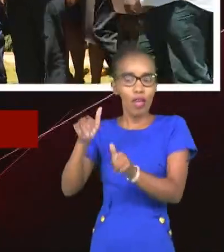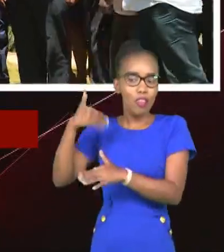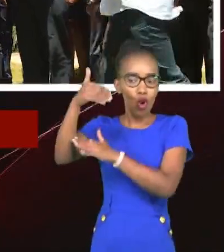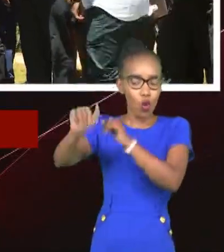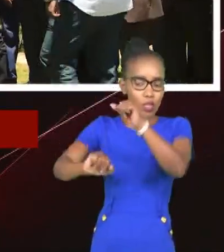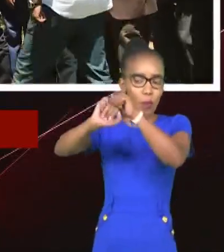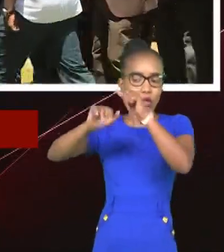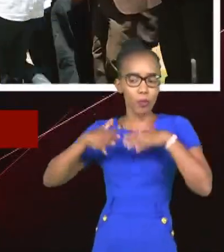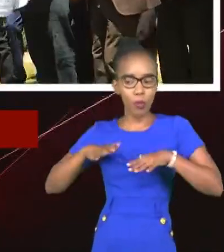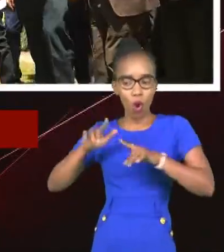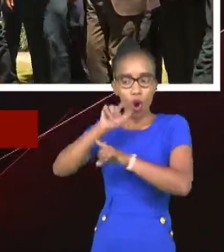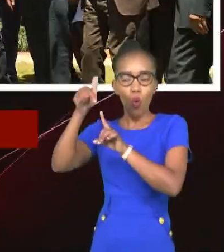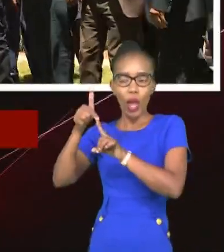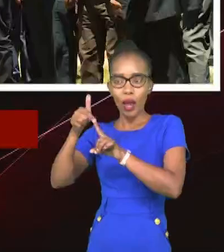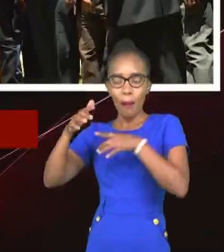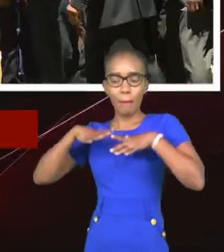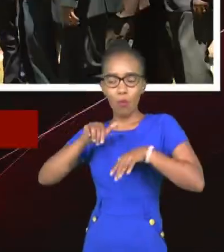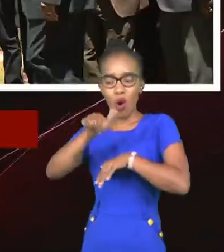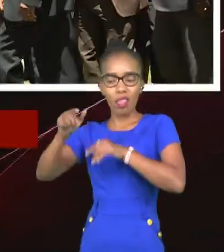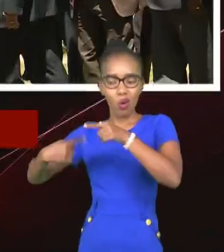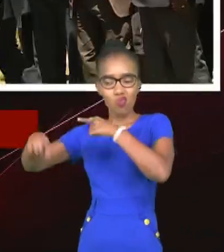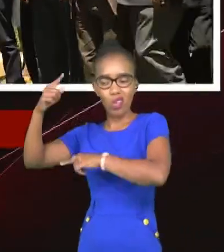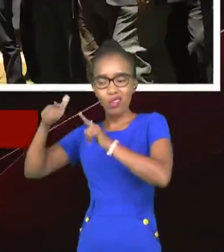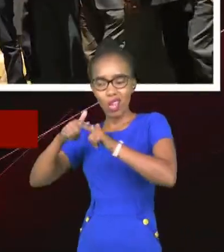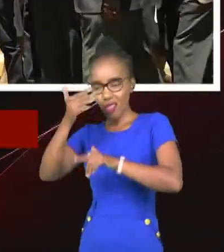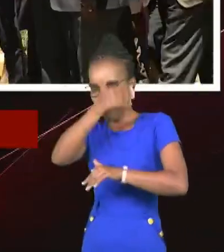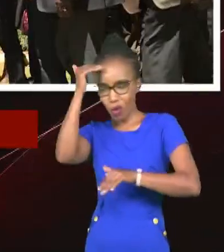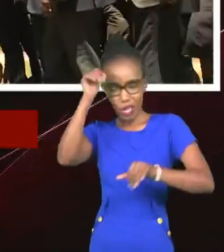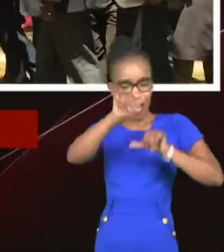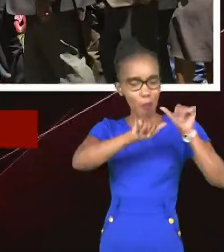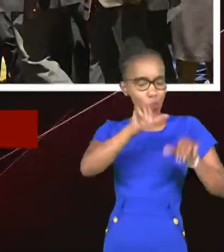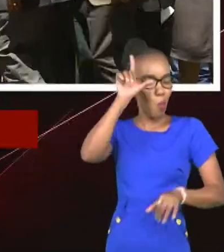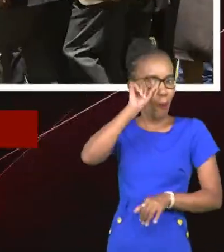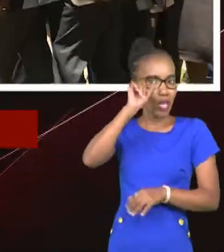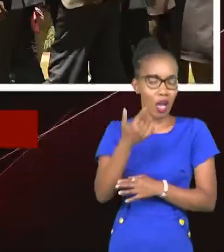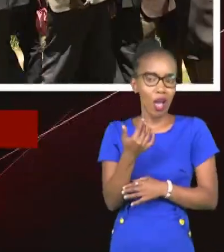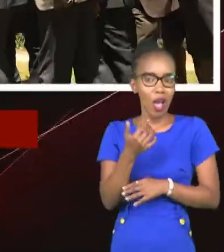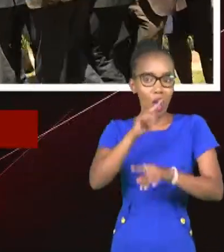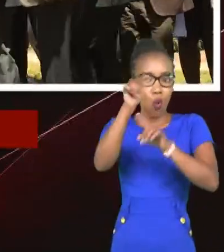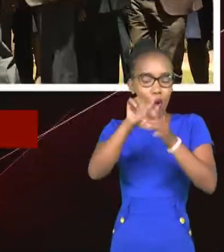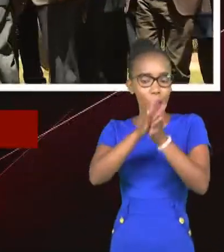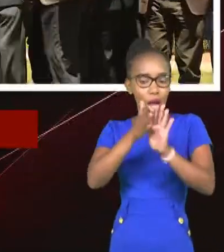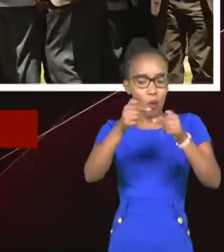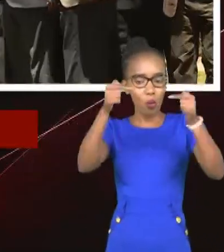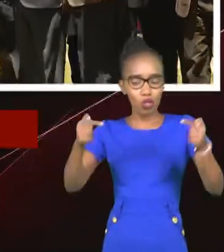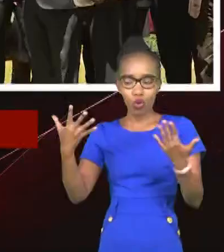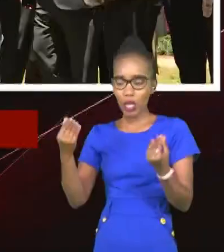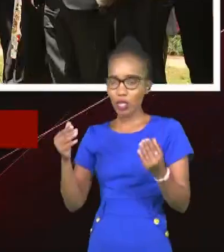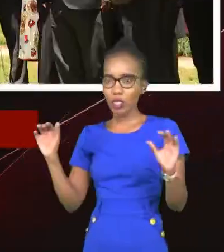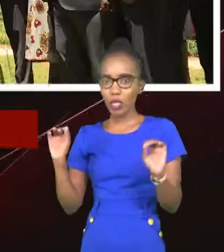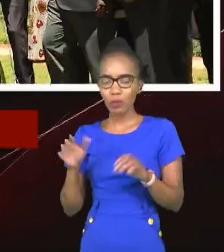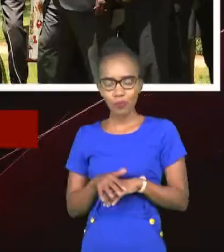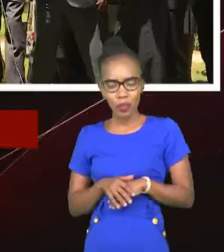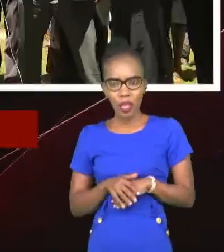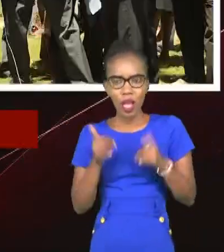people, and after they get what they get, they are left behind. Being in opposition, it's not easy. So, Mheshimiwa, because now you're